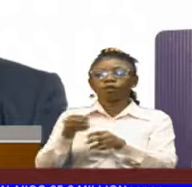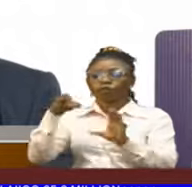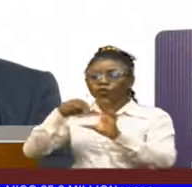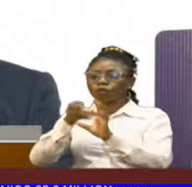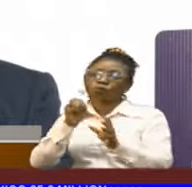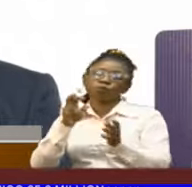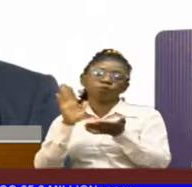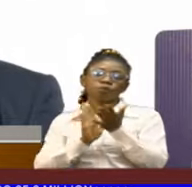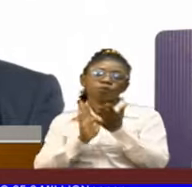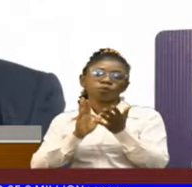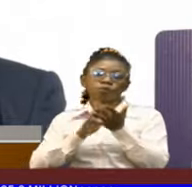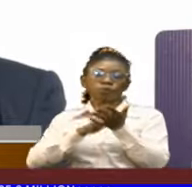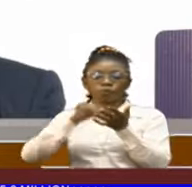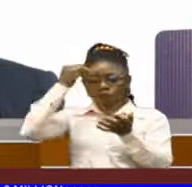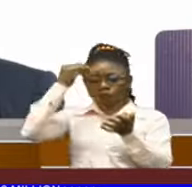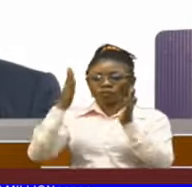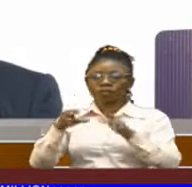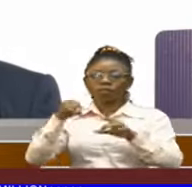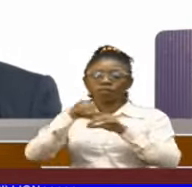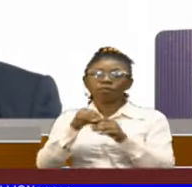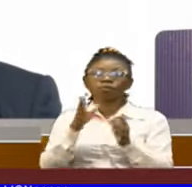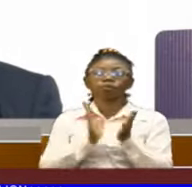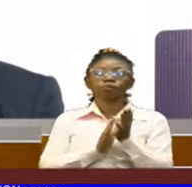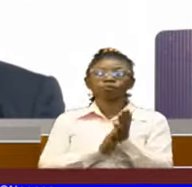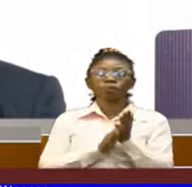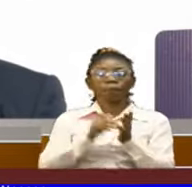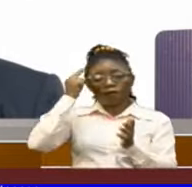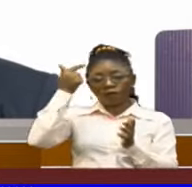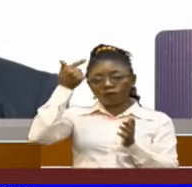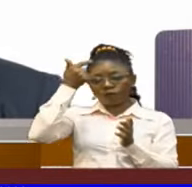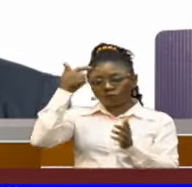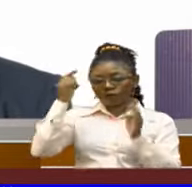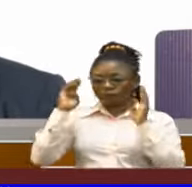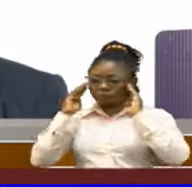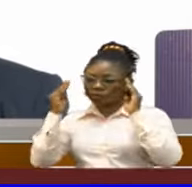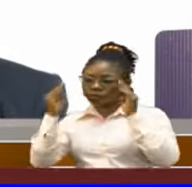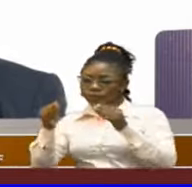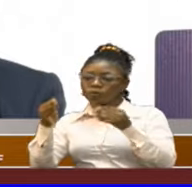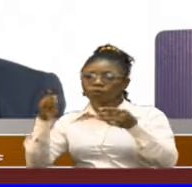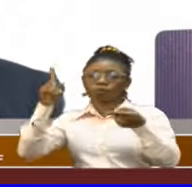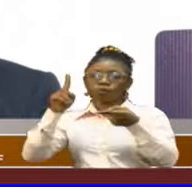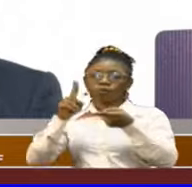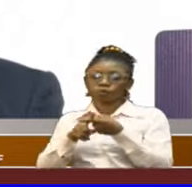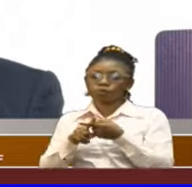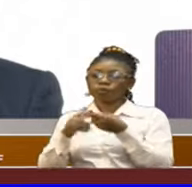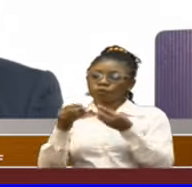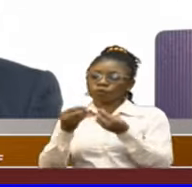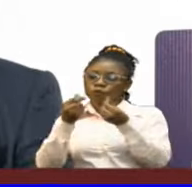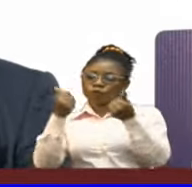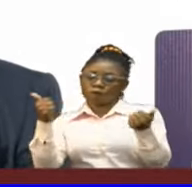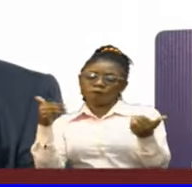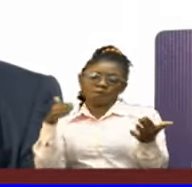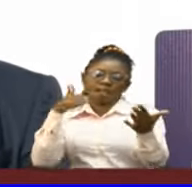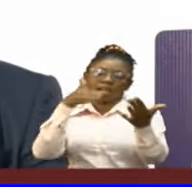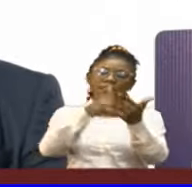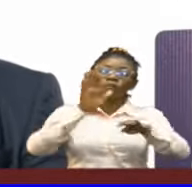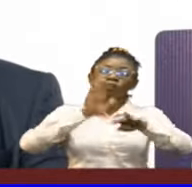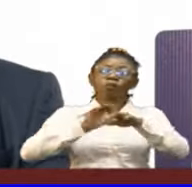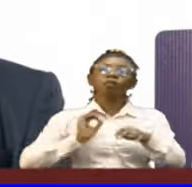schools. The government is resolute in its commitment to curtailing attacks on our schools